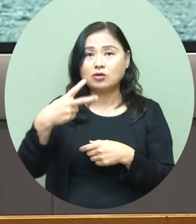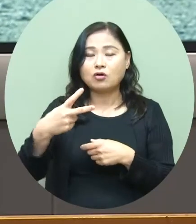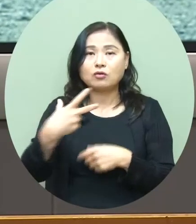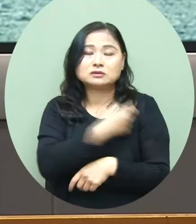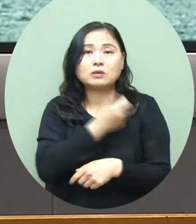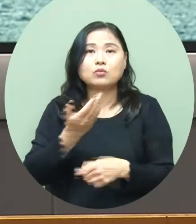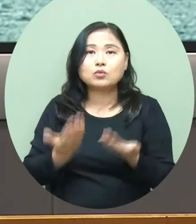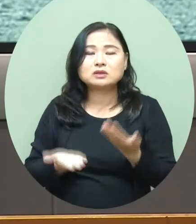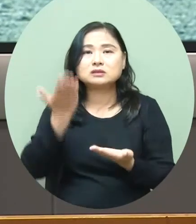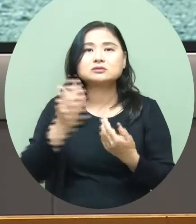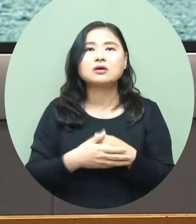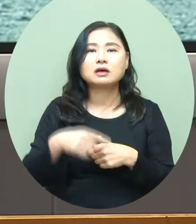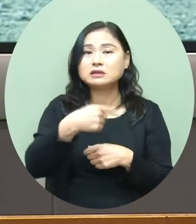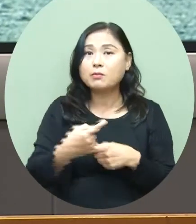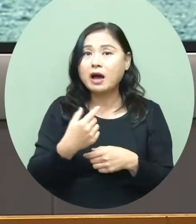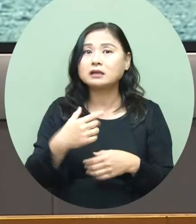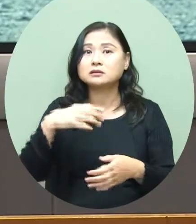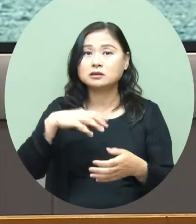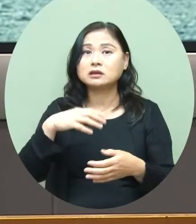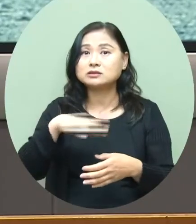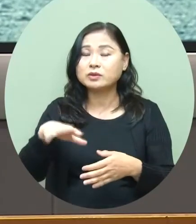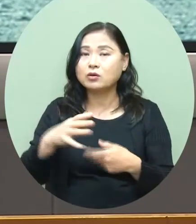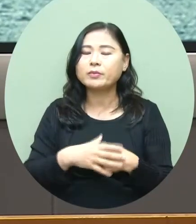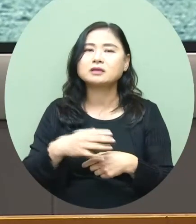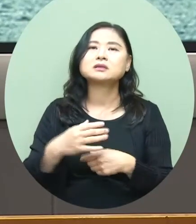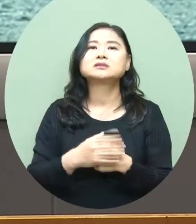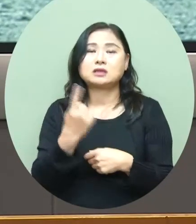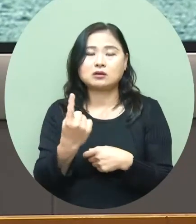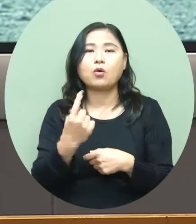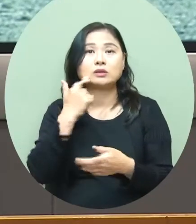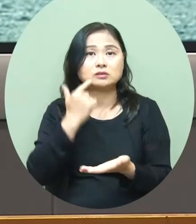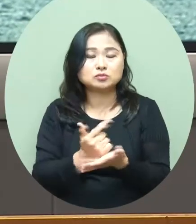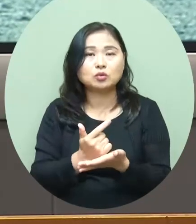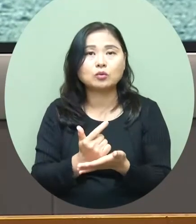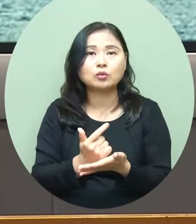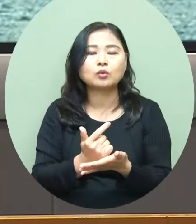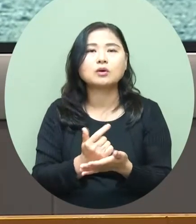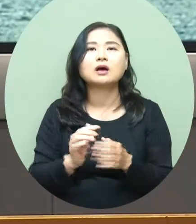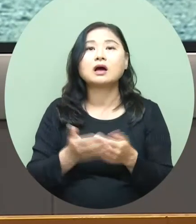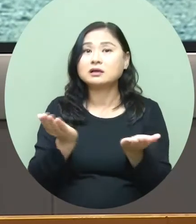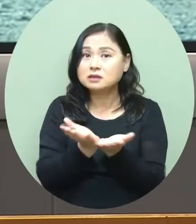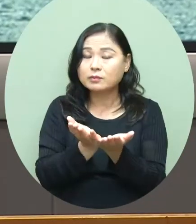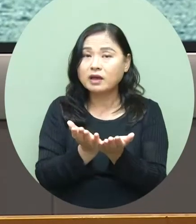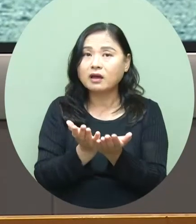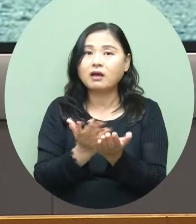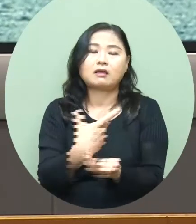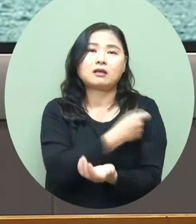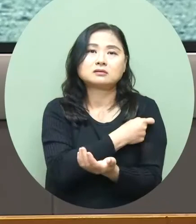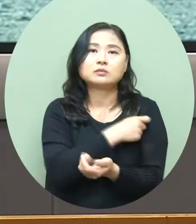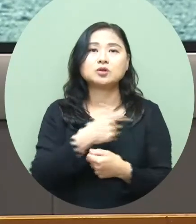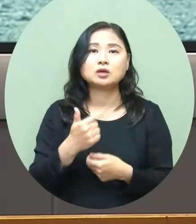2 cases per 10,000. And then for those who've had 2 jabs or more, then it's just 1 case